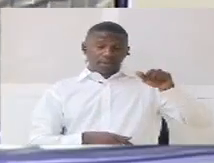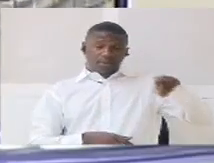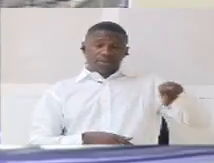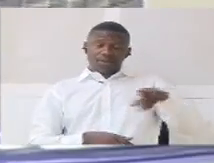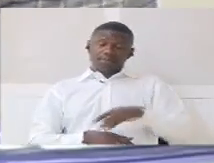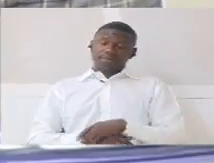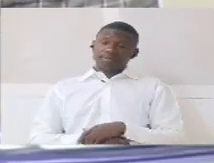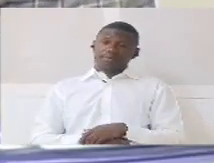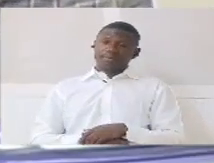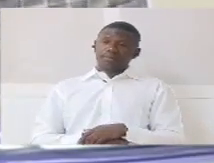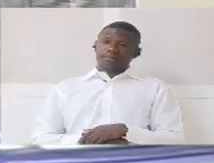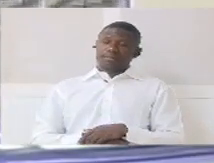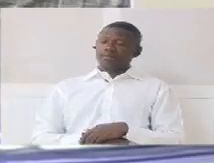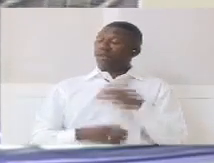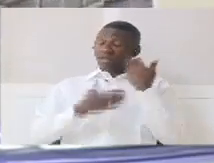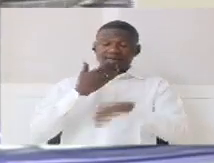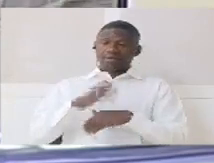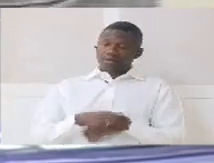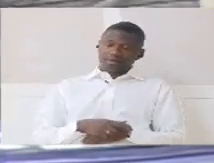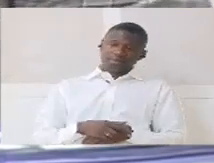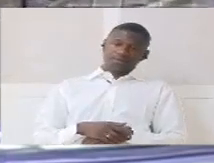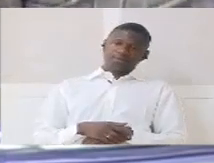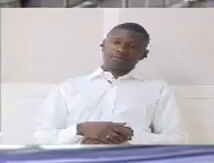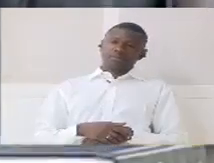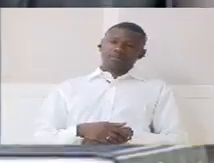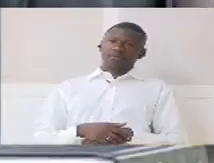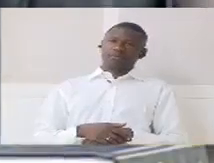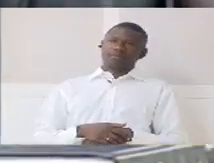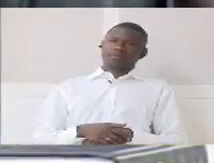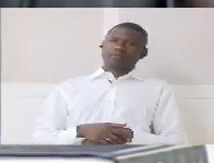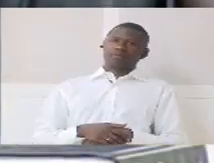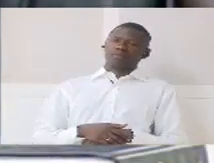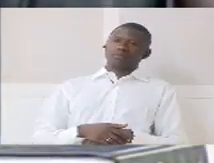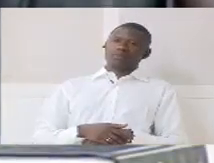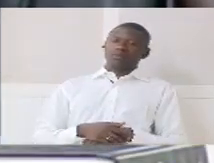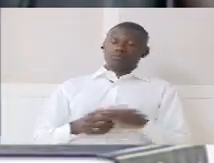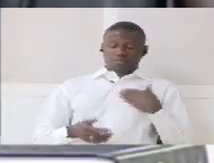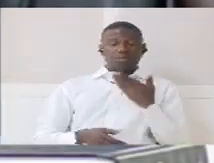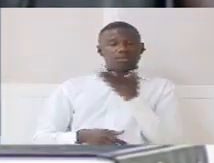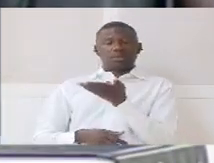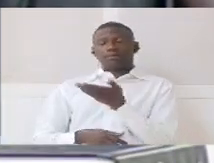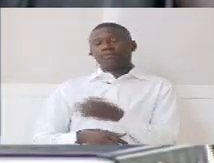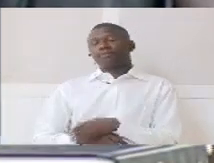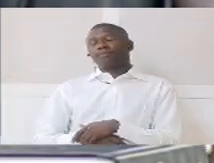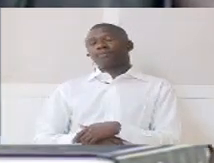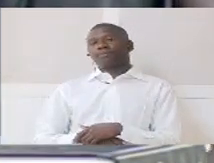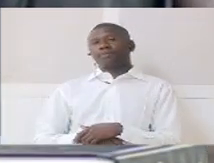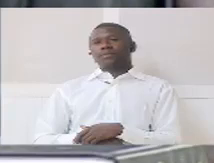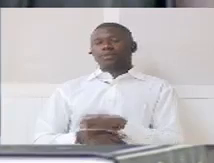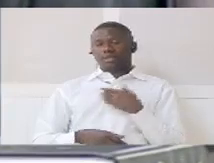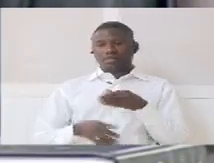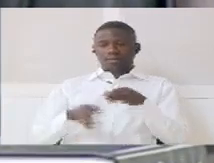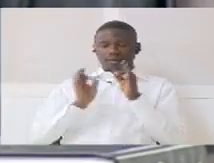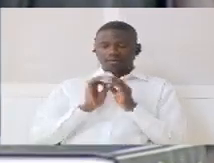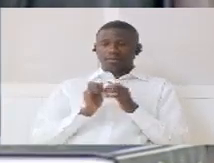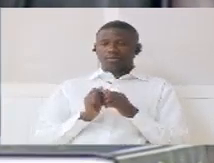I never ate there. Thank God. Yes. So I was there. He said, let them take me to Serious